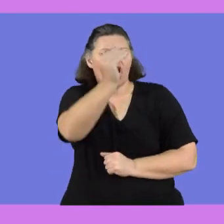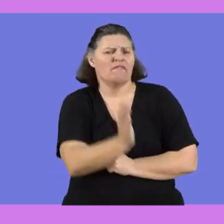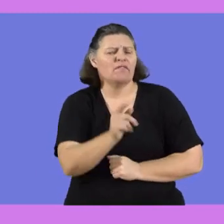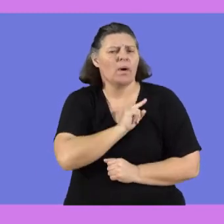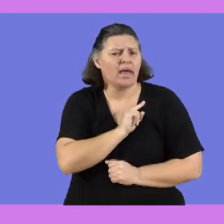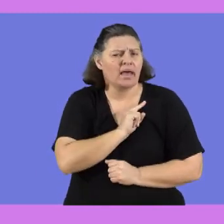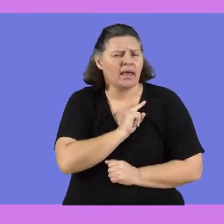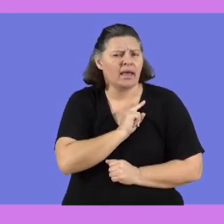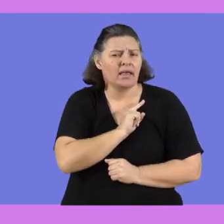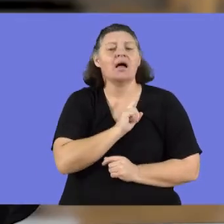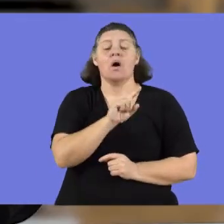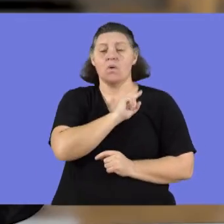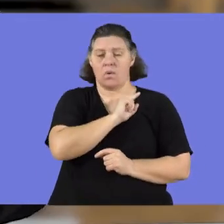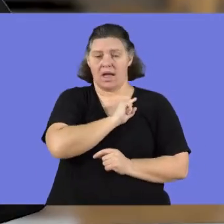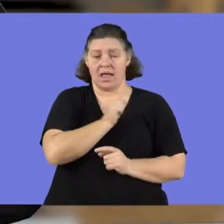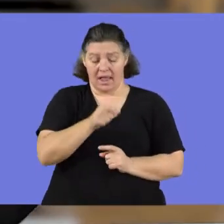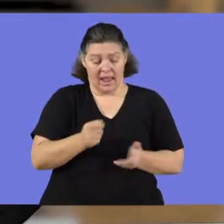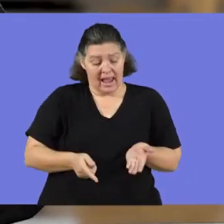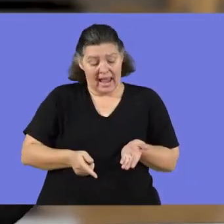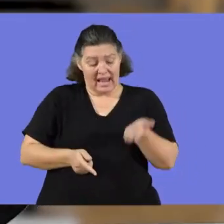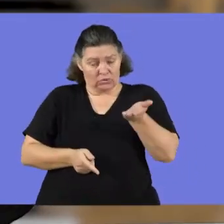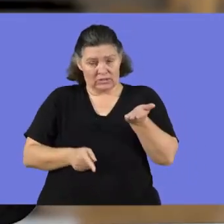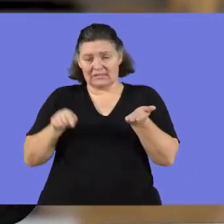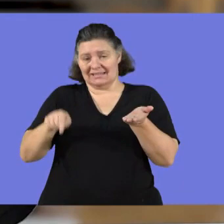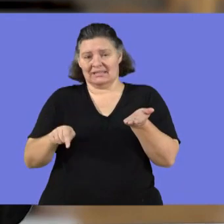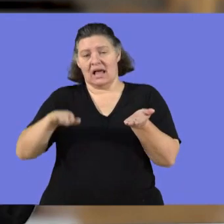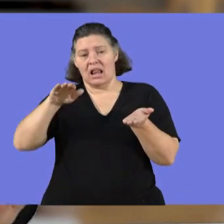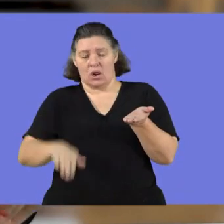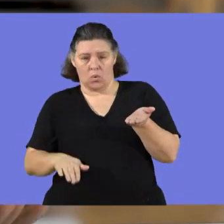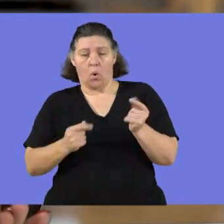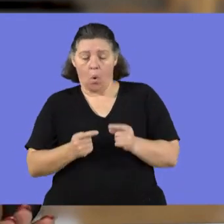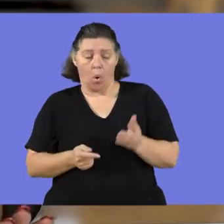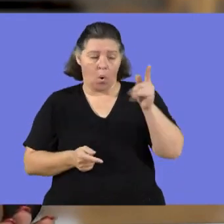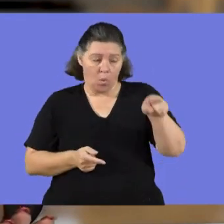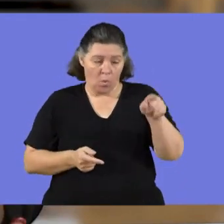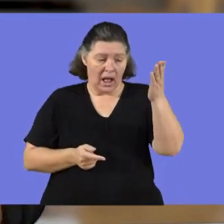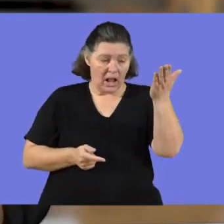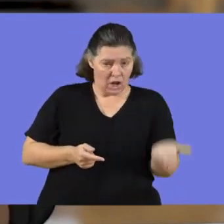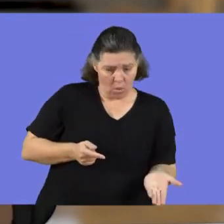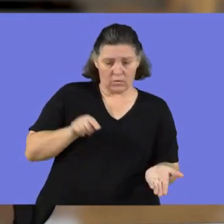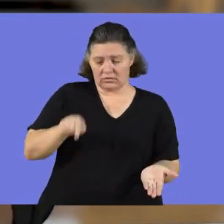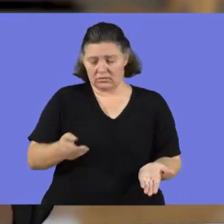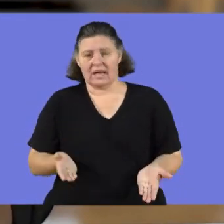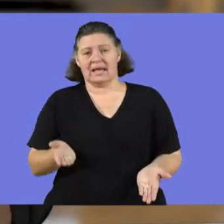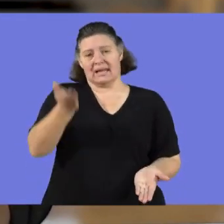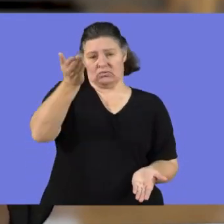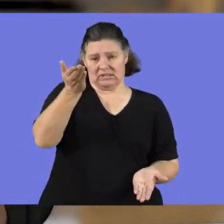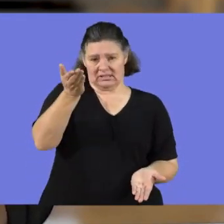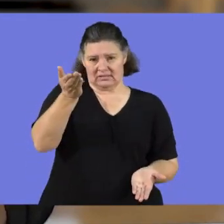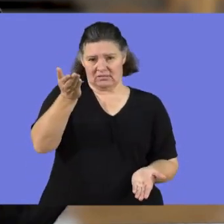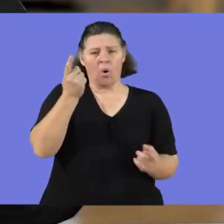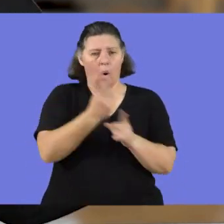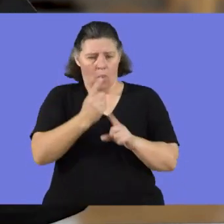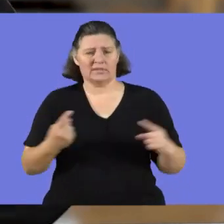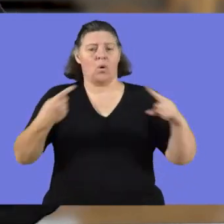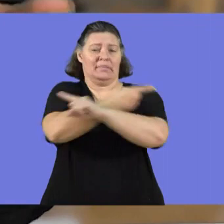Why is it a curve? Because when one variable increases, the other one decreases. And when one variable decreases,